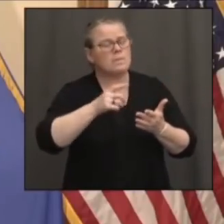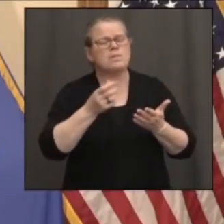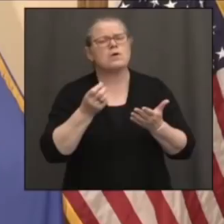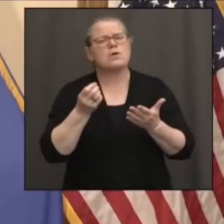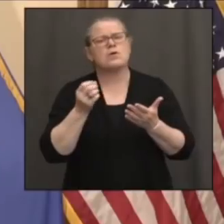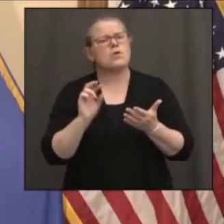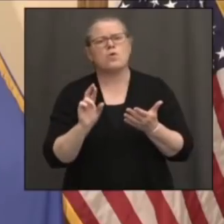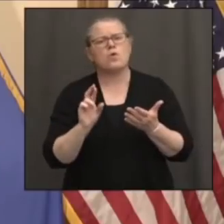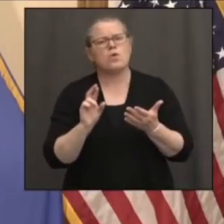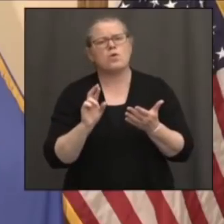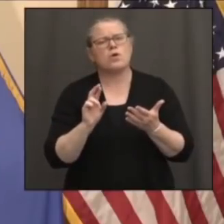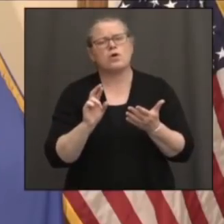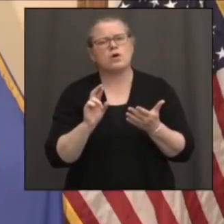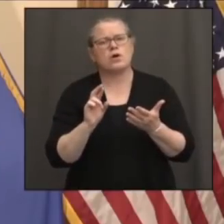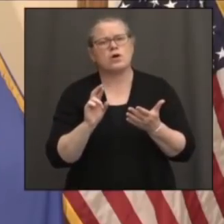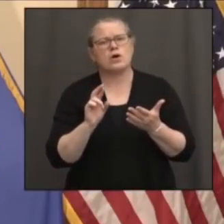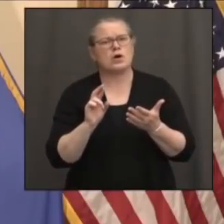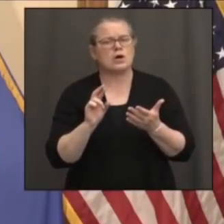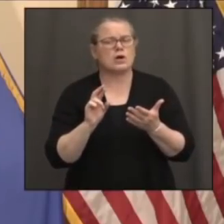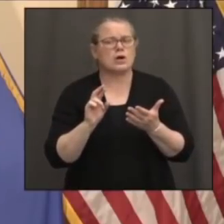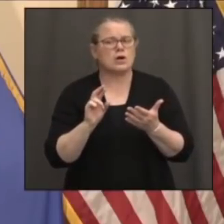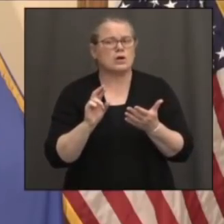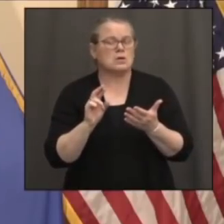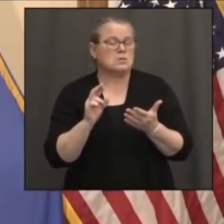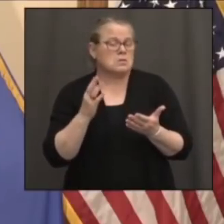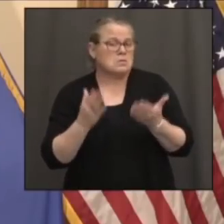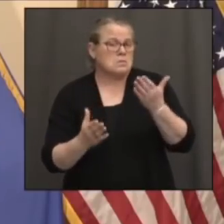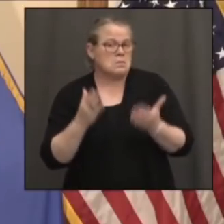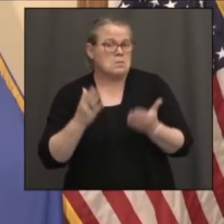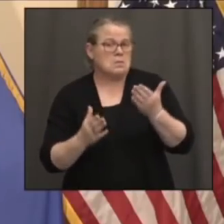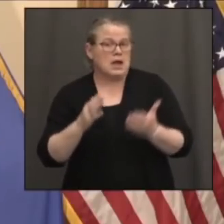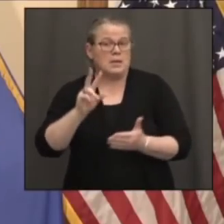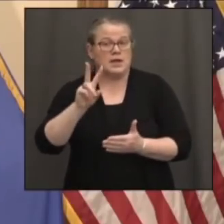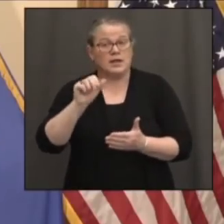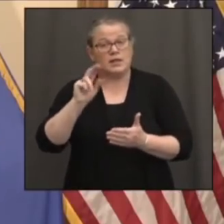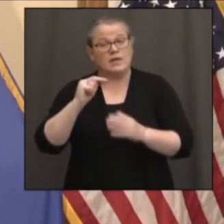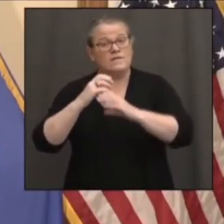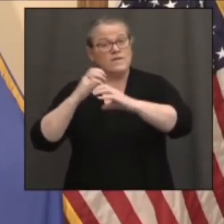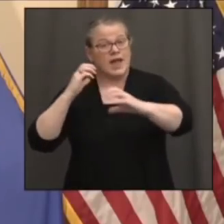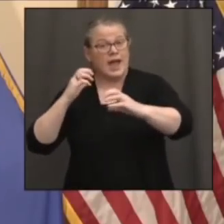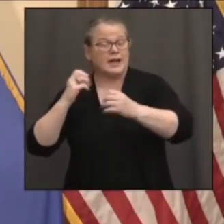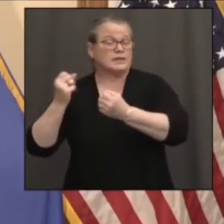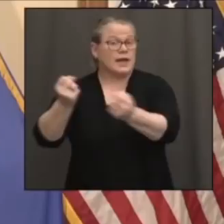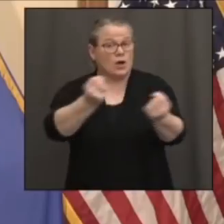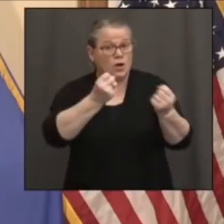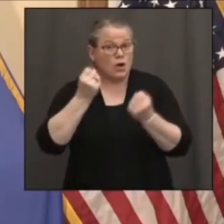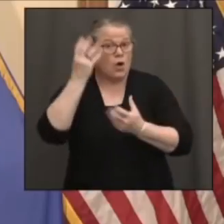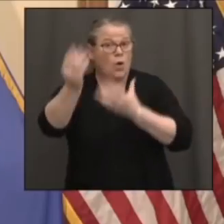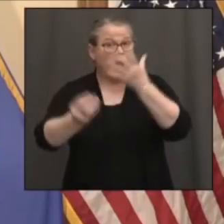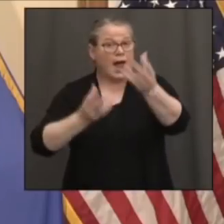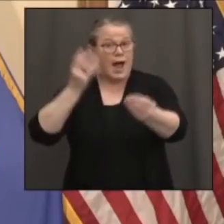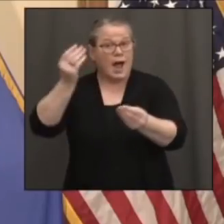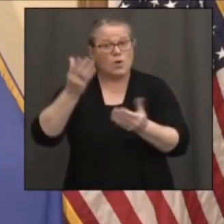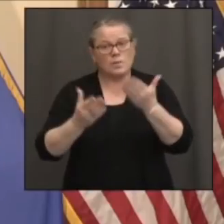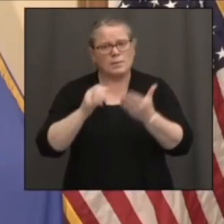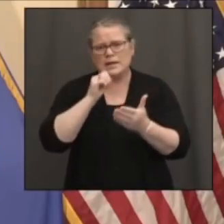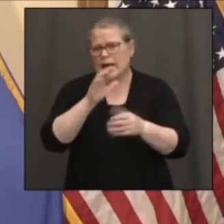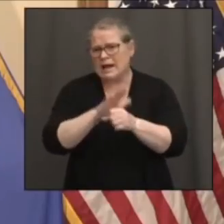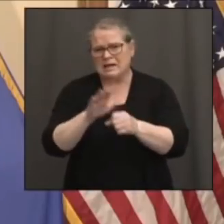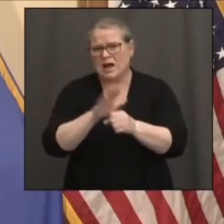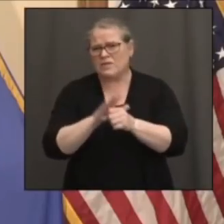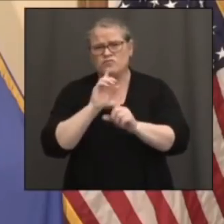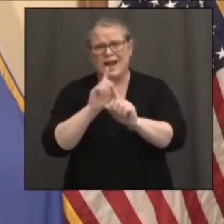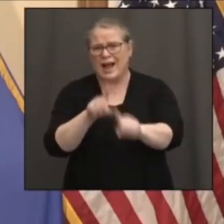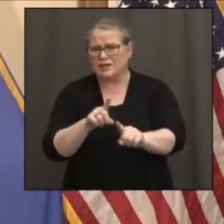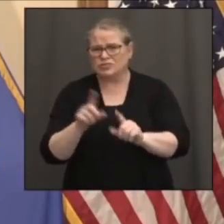bit showing that maybe some of the other things, the vans that go out and stuff, there hasn't been enough reaction, and this